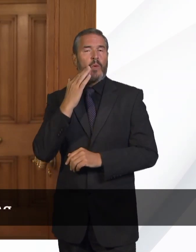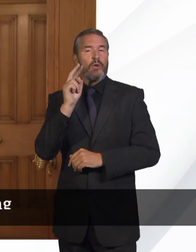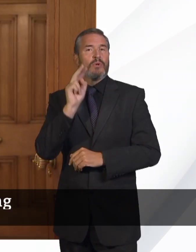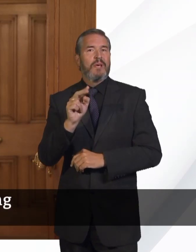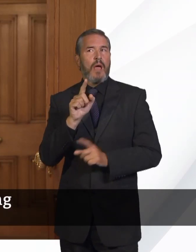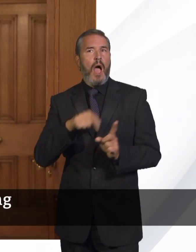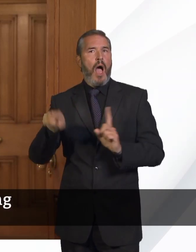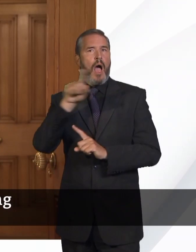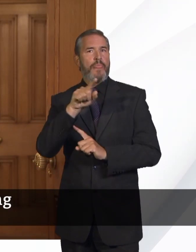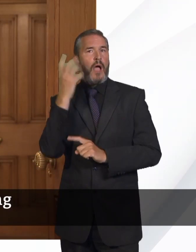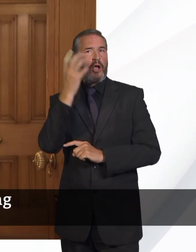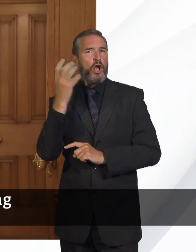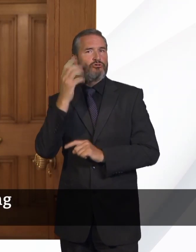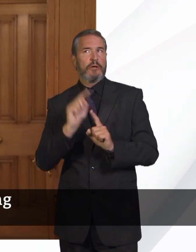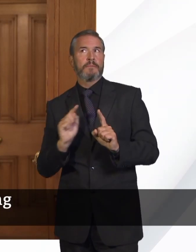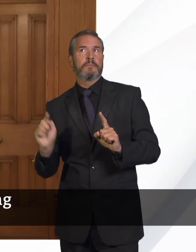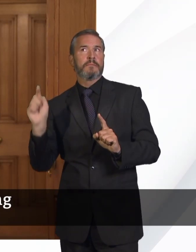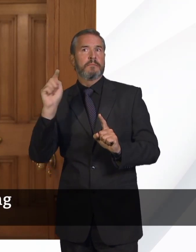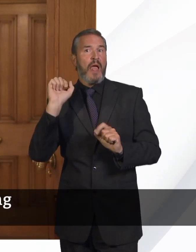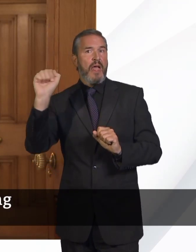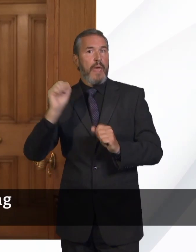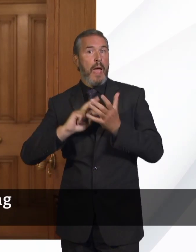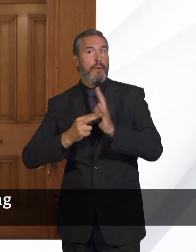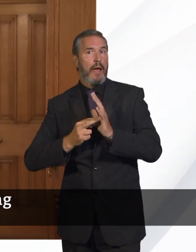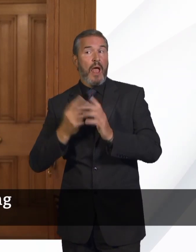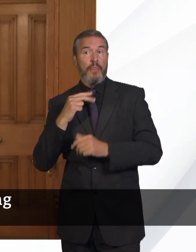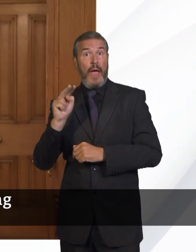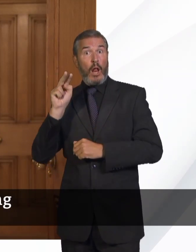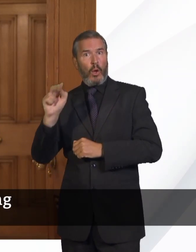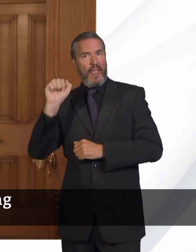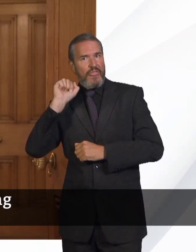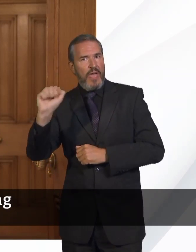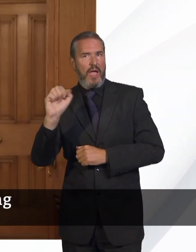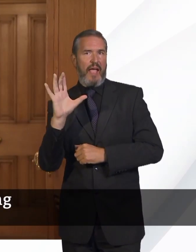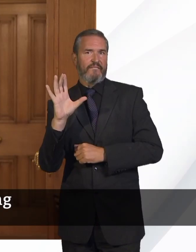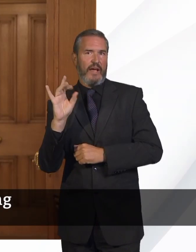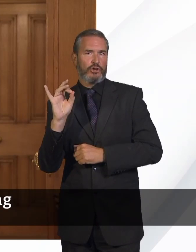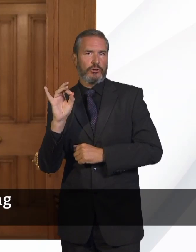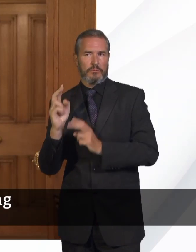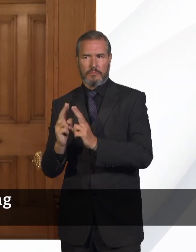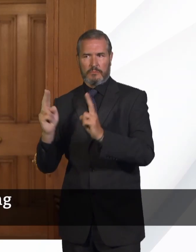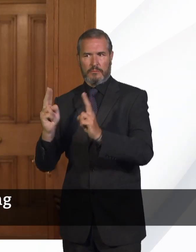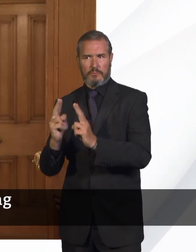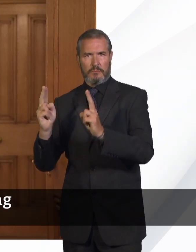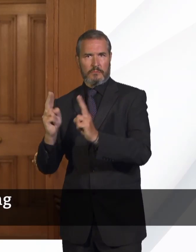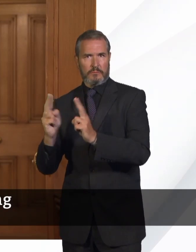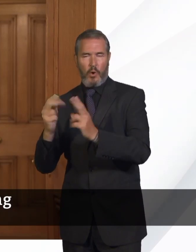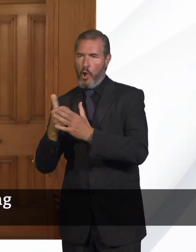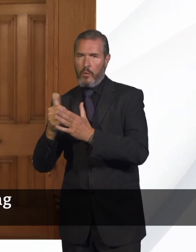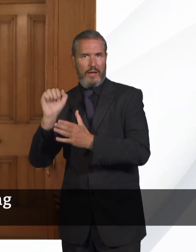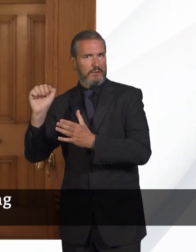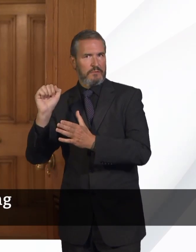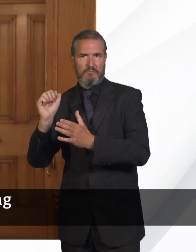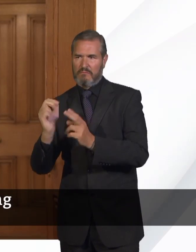other jurisdictions, other countries have done, they have looked to see what has happened in terms of infection rates. They've looked to see,